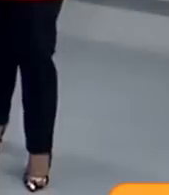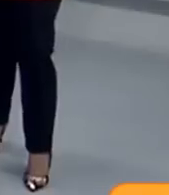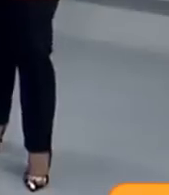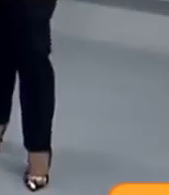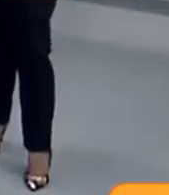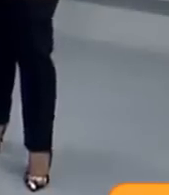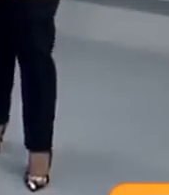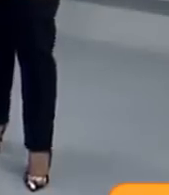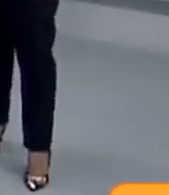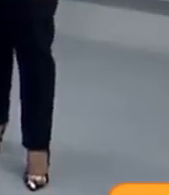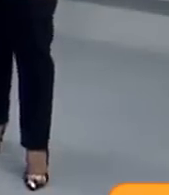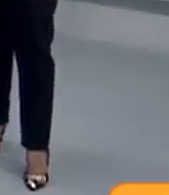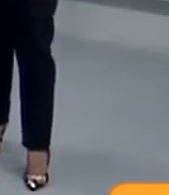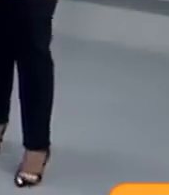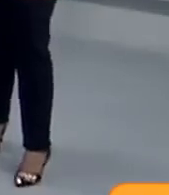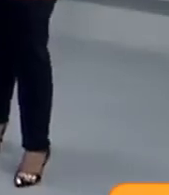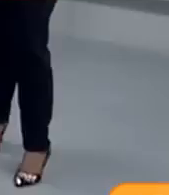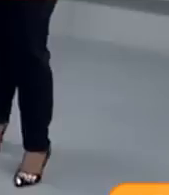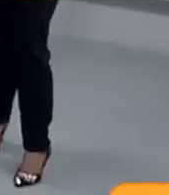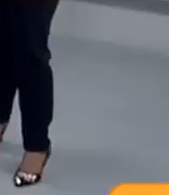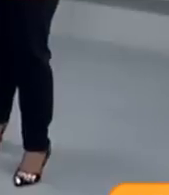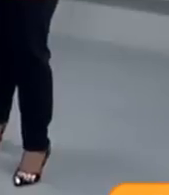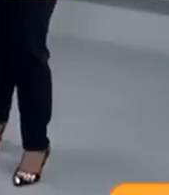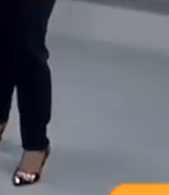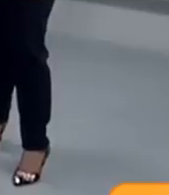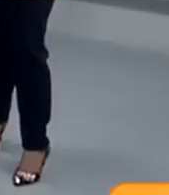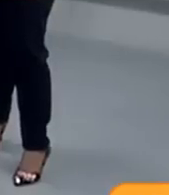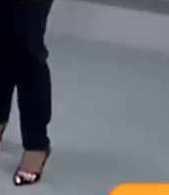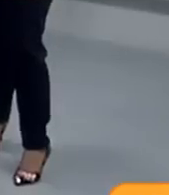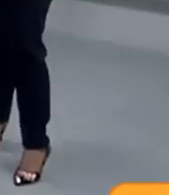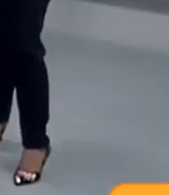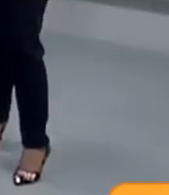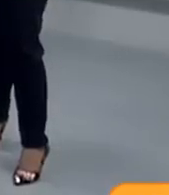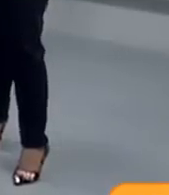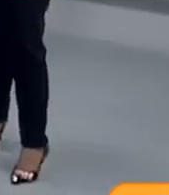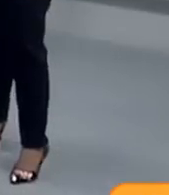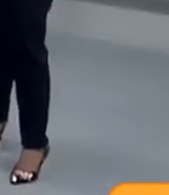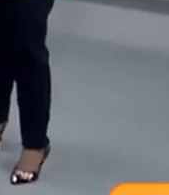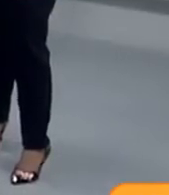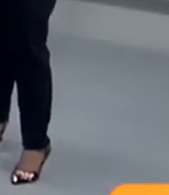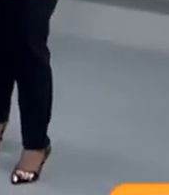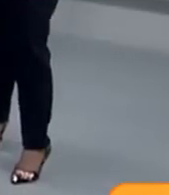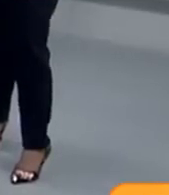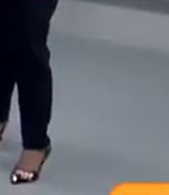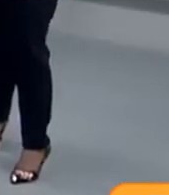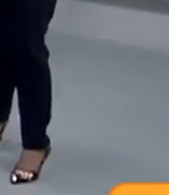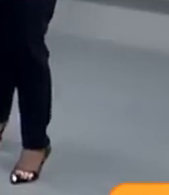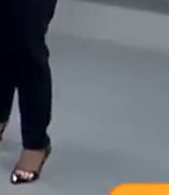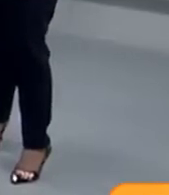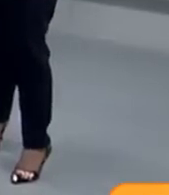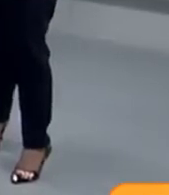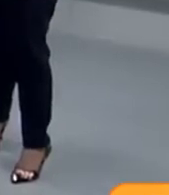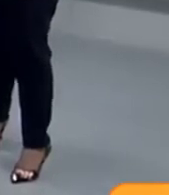2022, okay? So this is their plan, and that is why they're being taken through it quite seriously. They also wanted out of those mortgages that they set